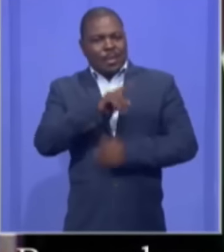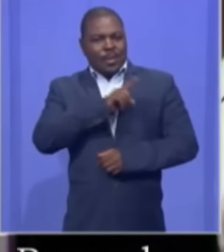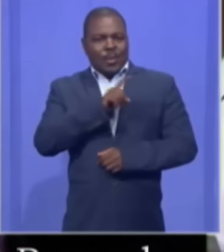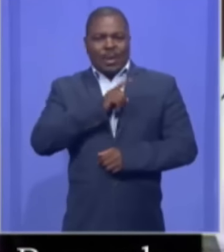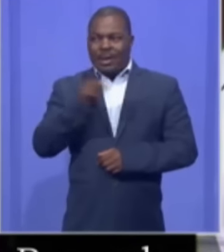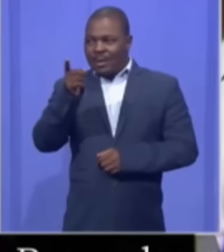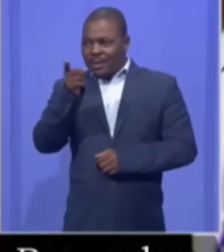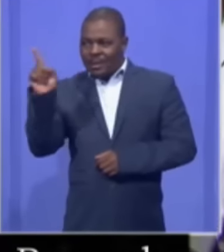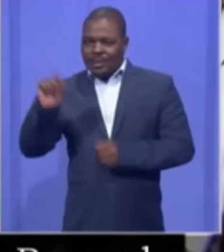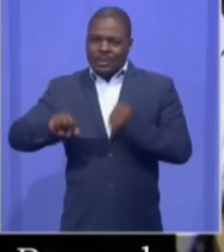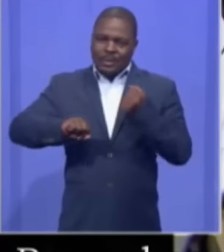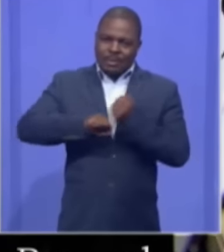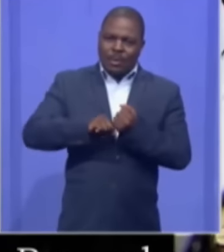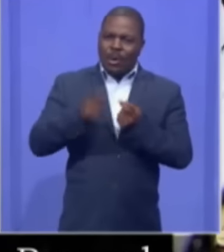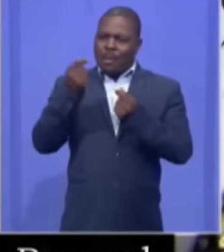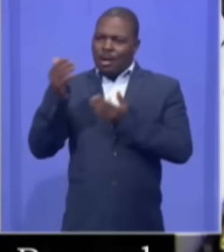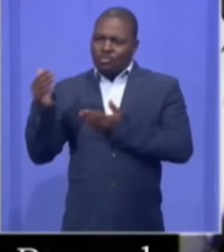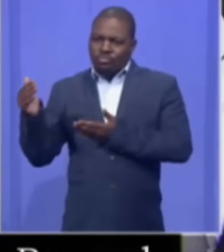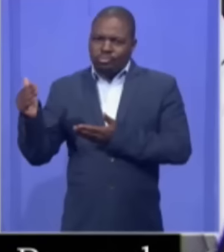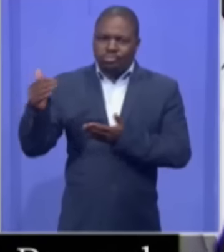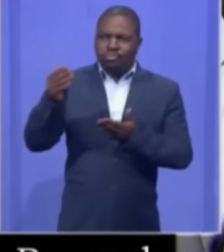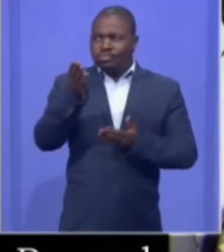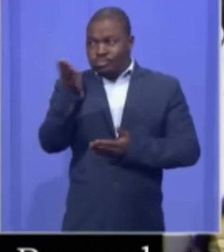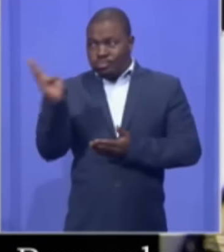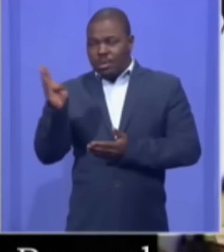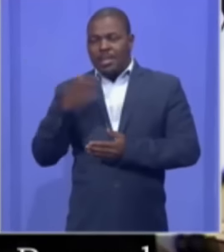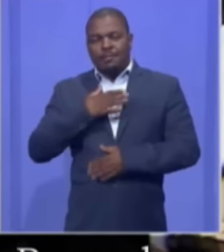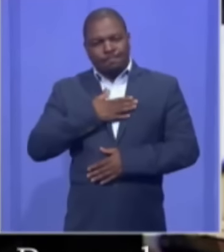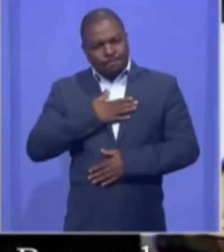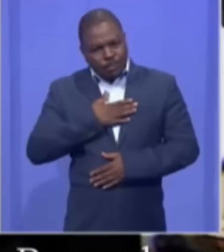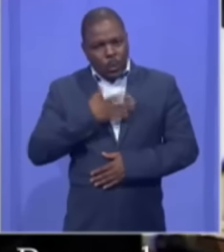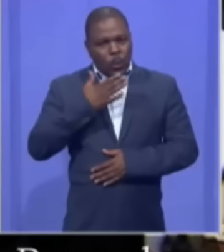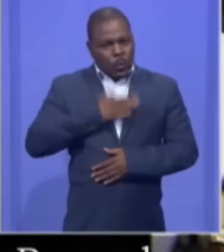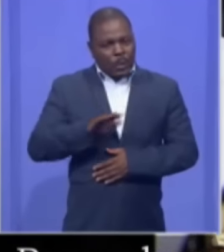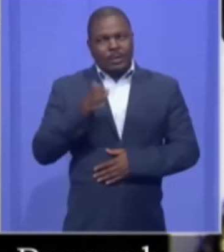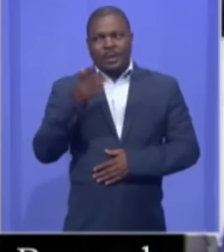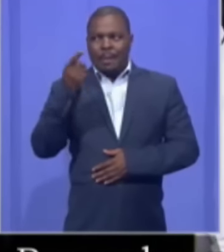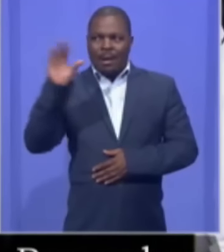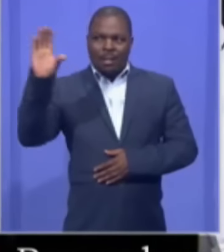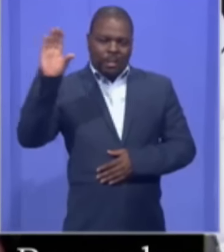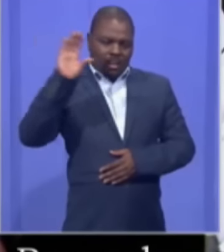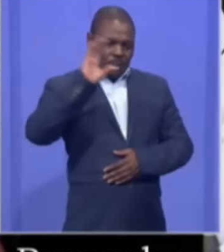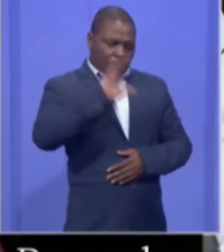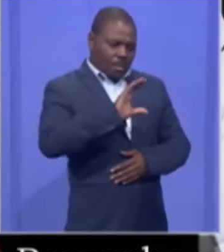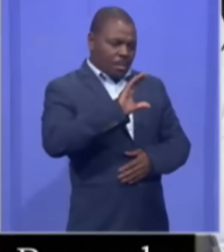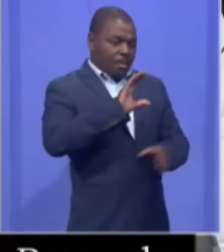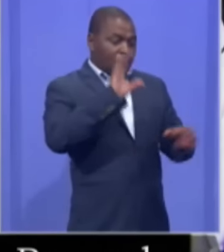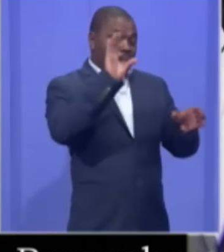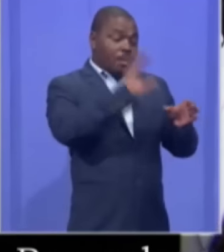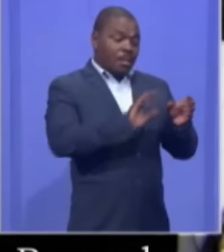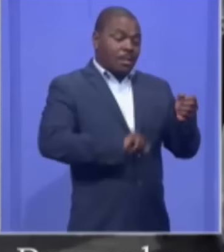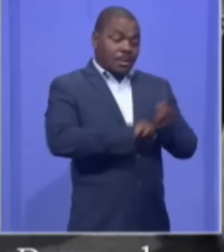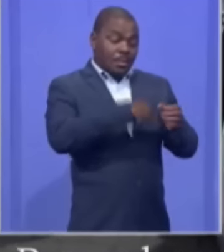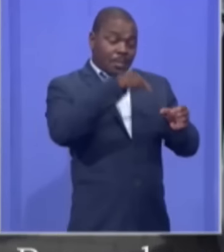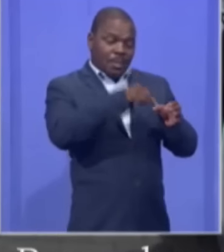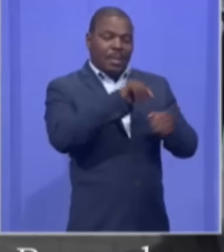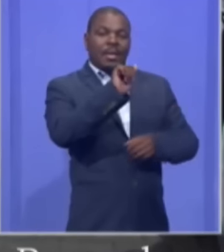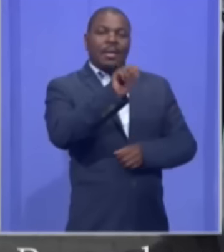supporters, fundraisers who are willing and able to give quite a bit of money to support the work of the